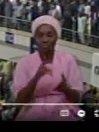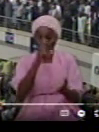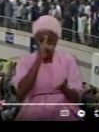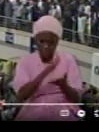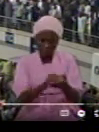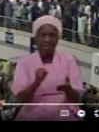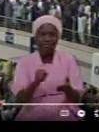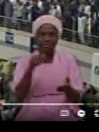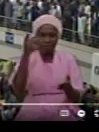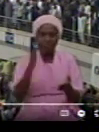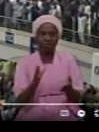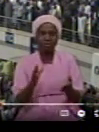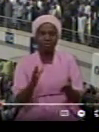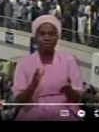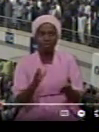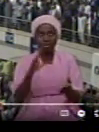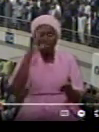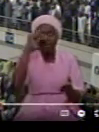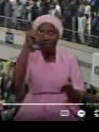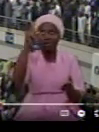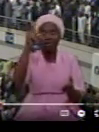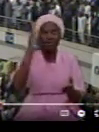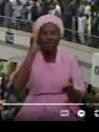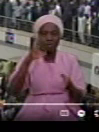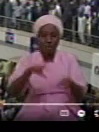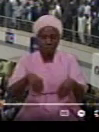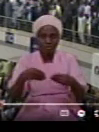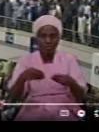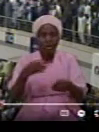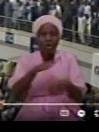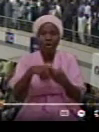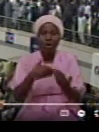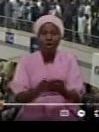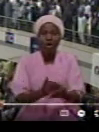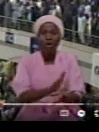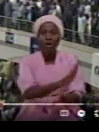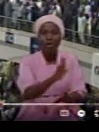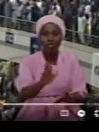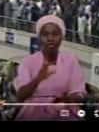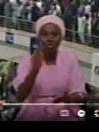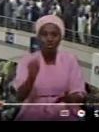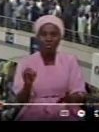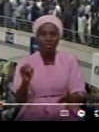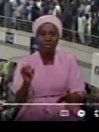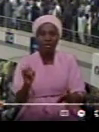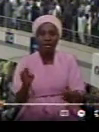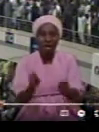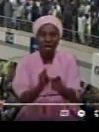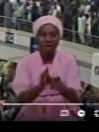Believe God, He will supply all your needs according to His riches in glory by Christ Jesus.